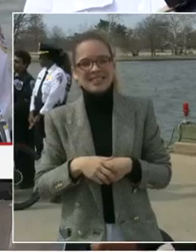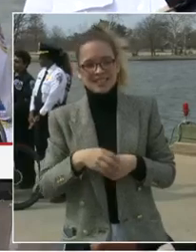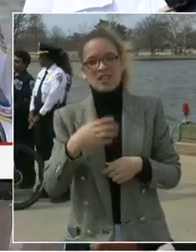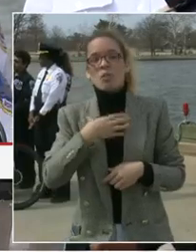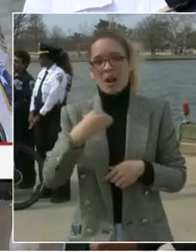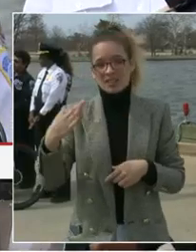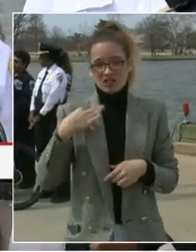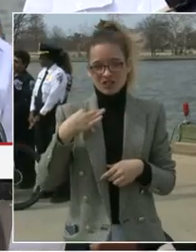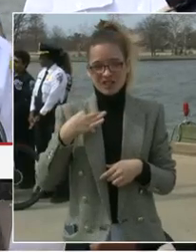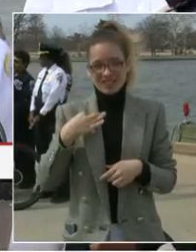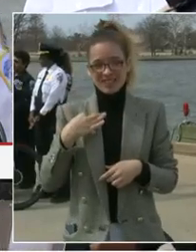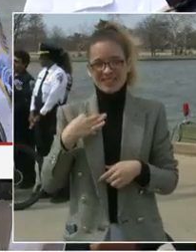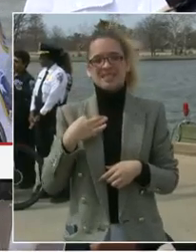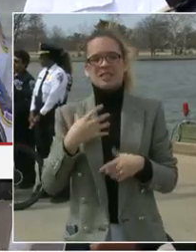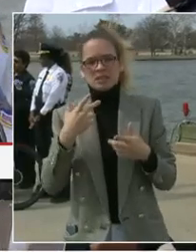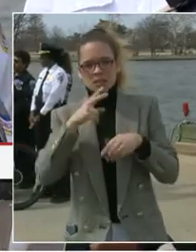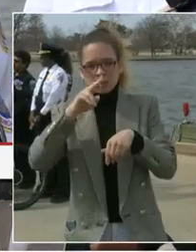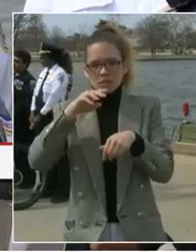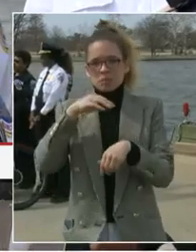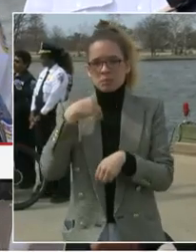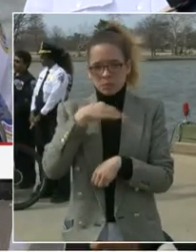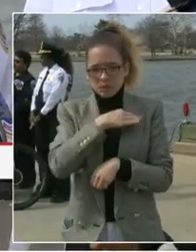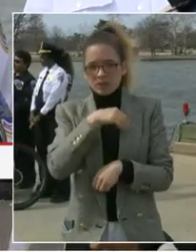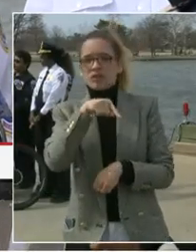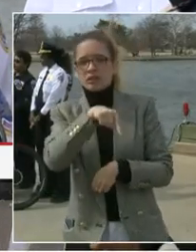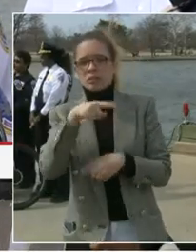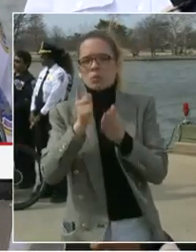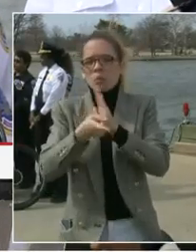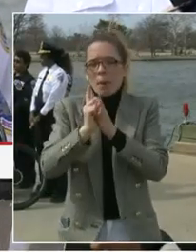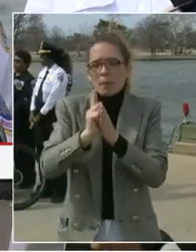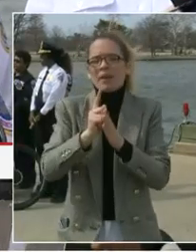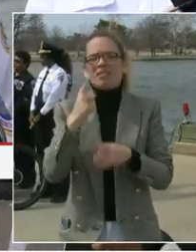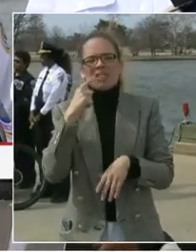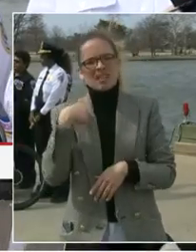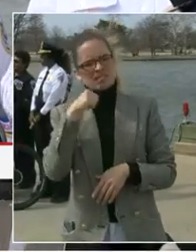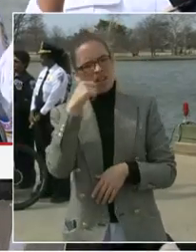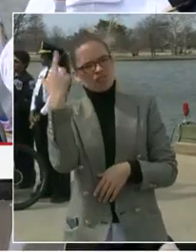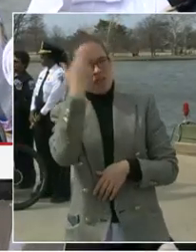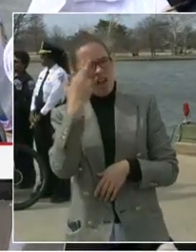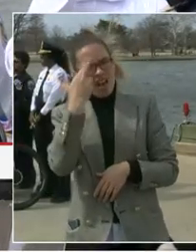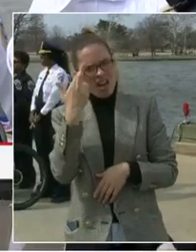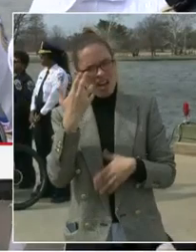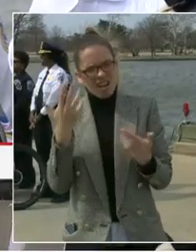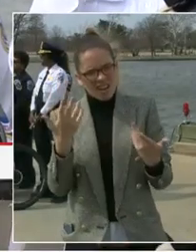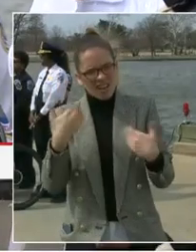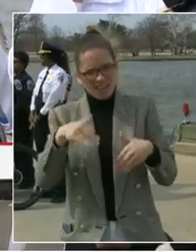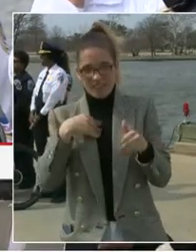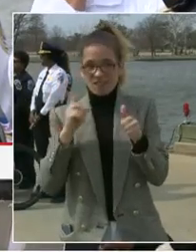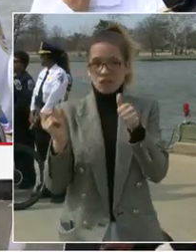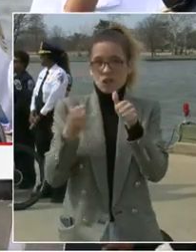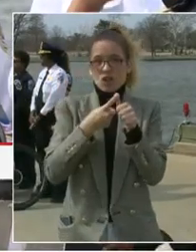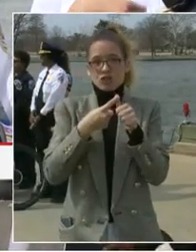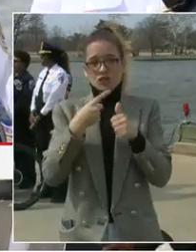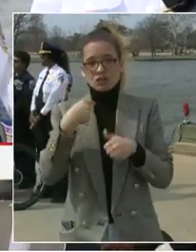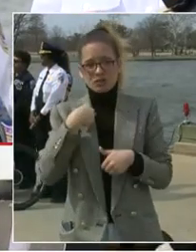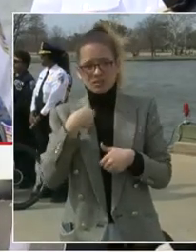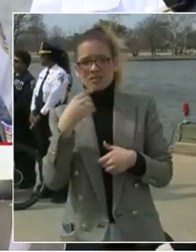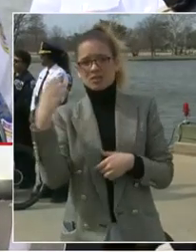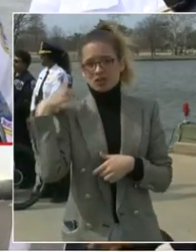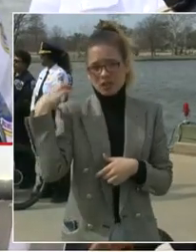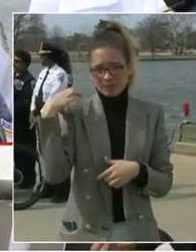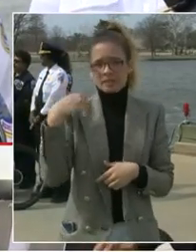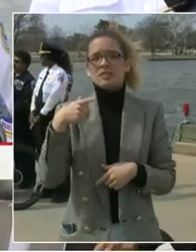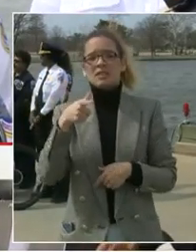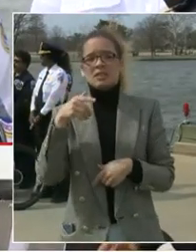staff. In that moment, I don't think I realized just how remarkable that was. The first female police chief in the nation's capital, and I was part of the